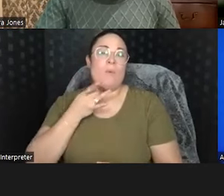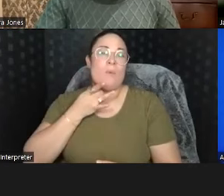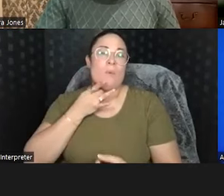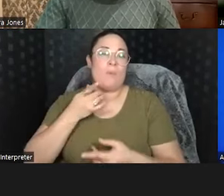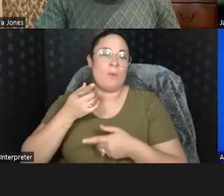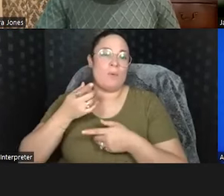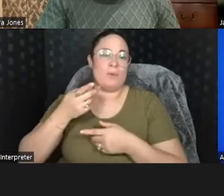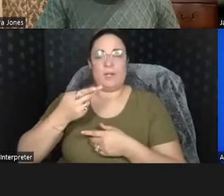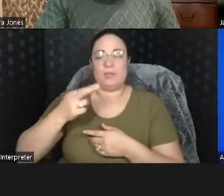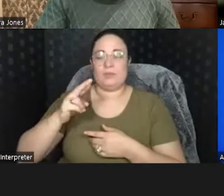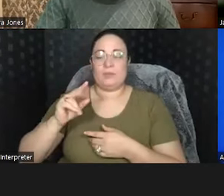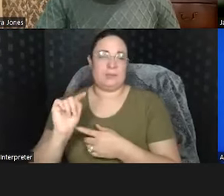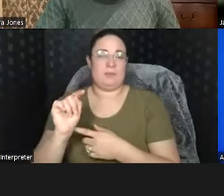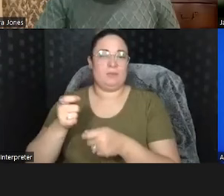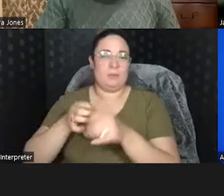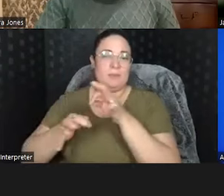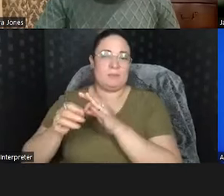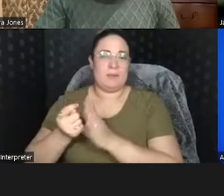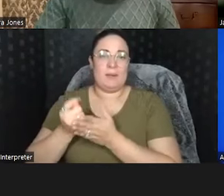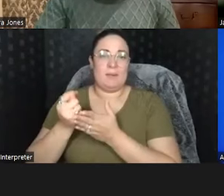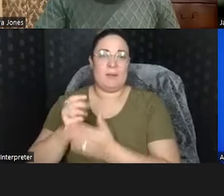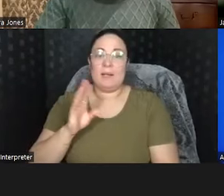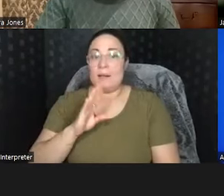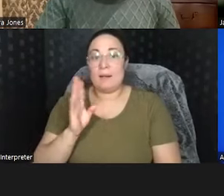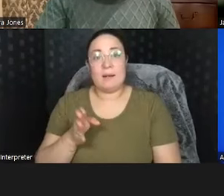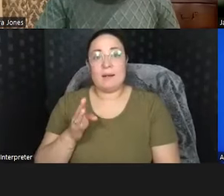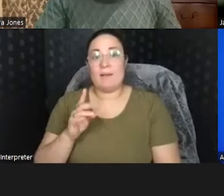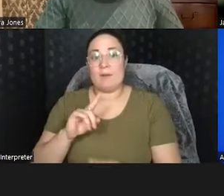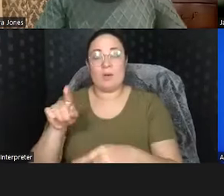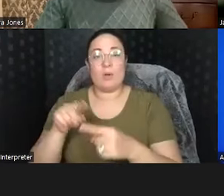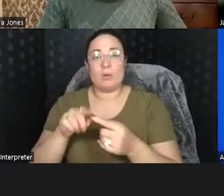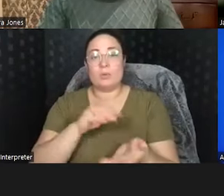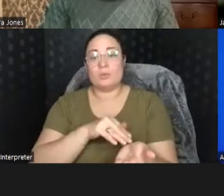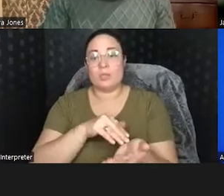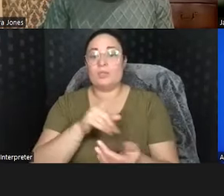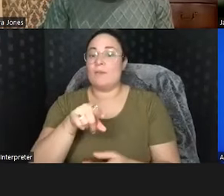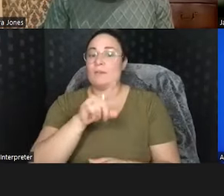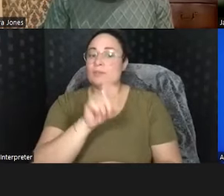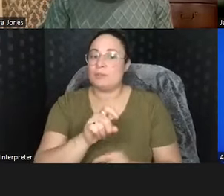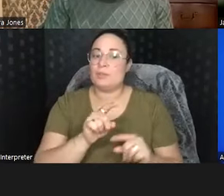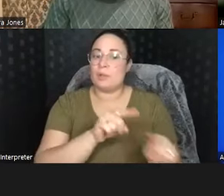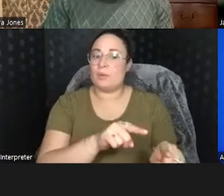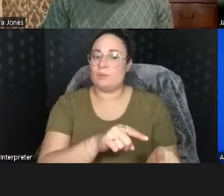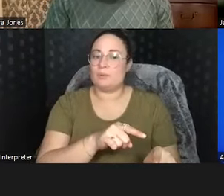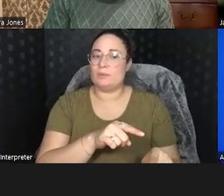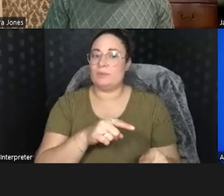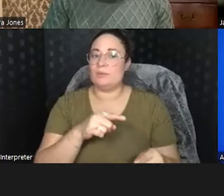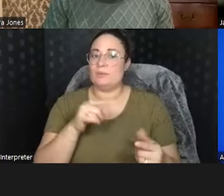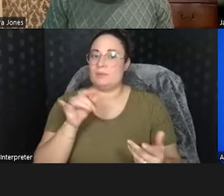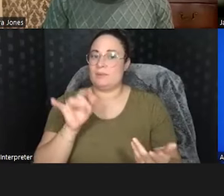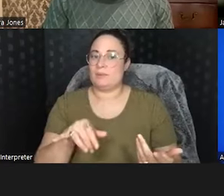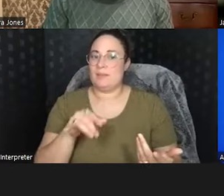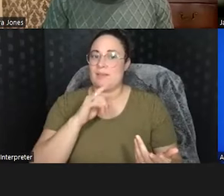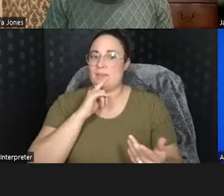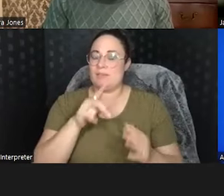therapy and had never been to the doctors that they should go to. And that honestly is really